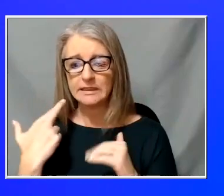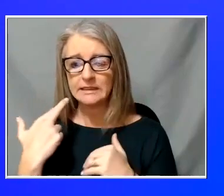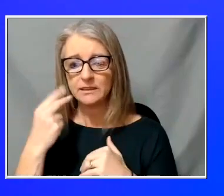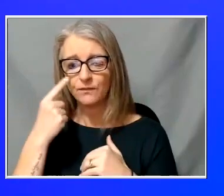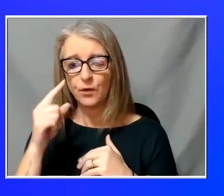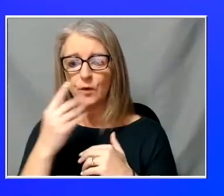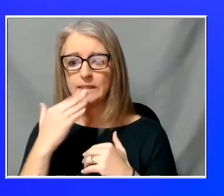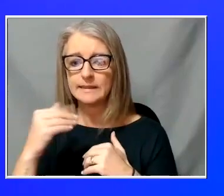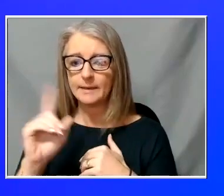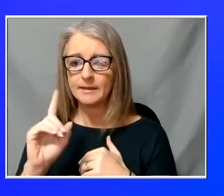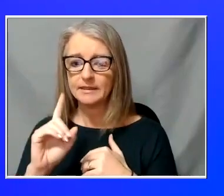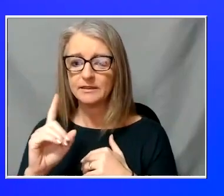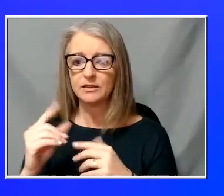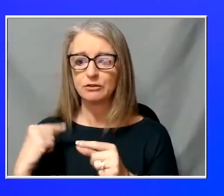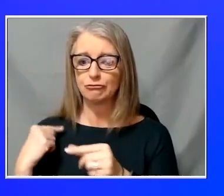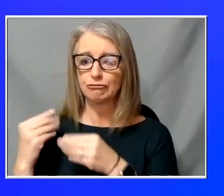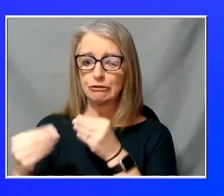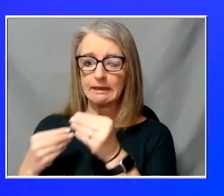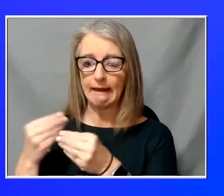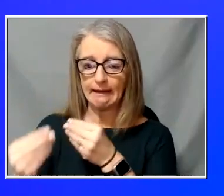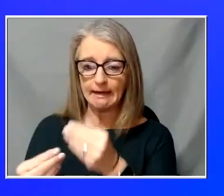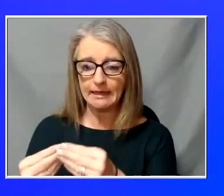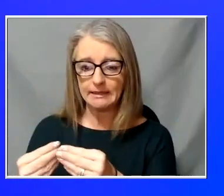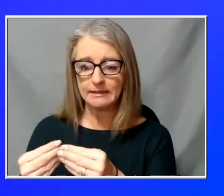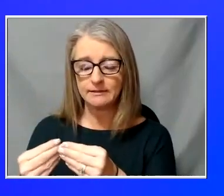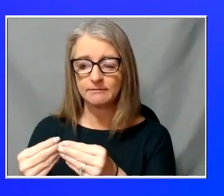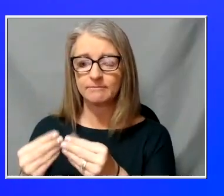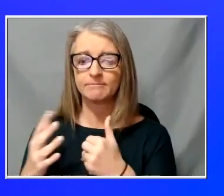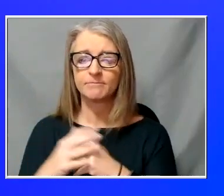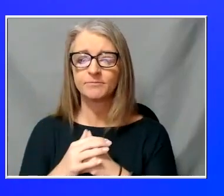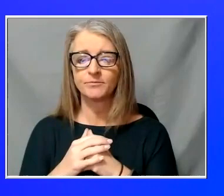the genetic components raise.